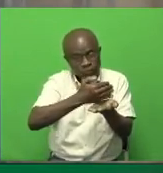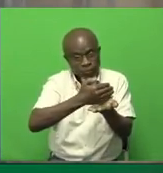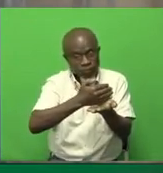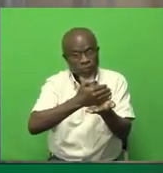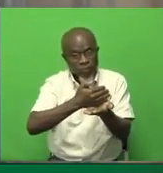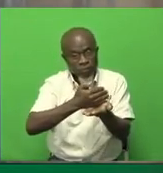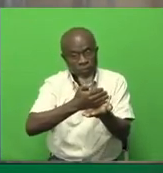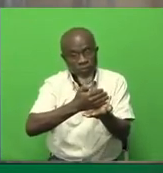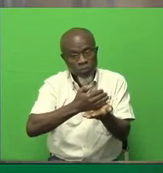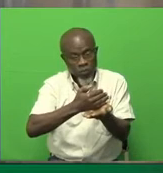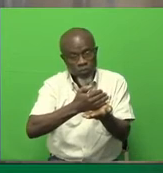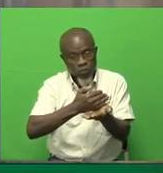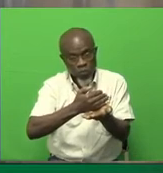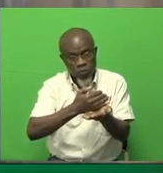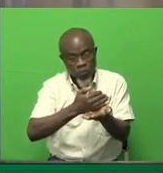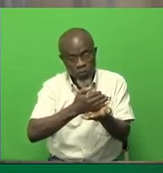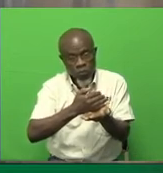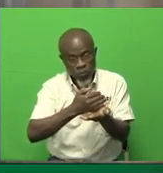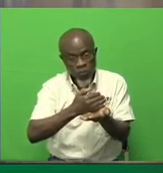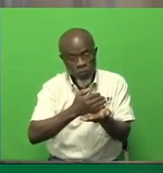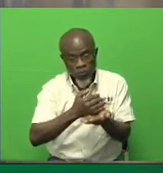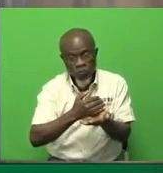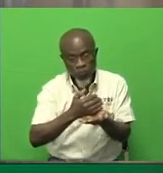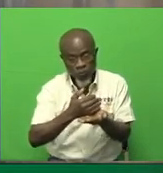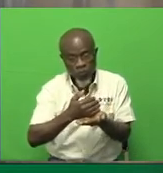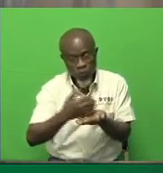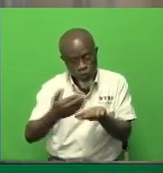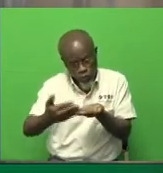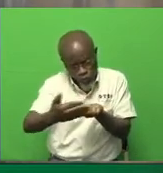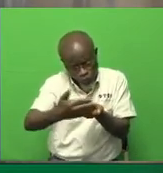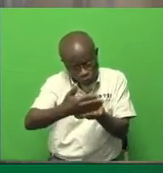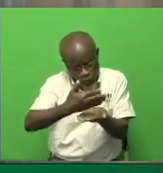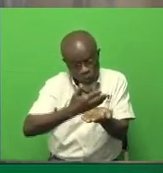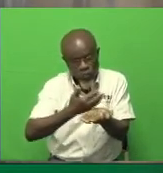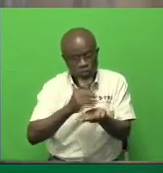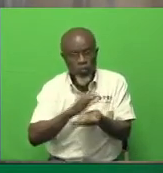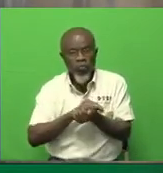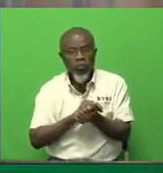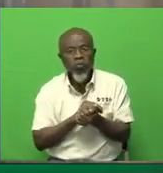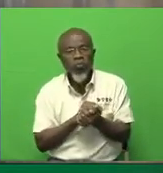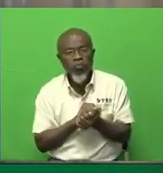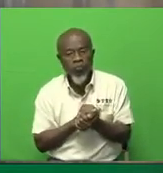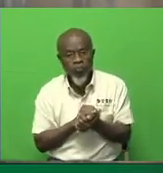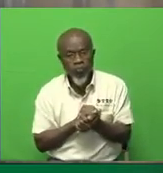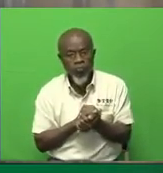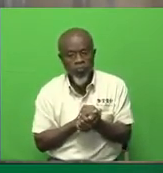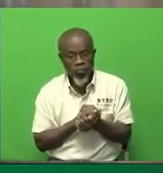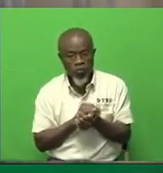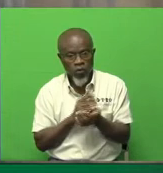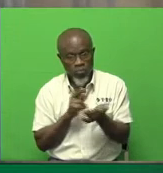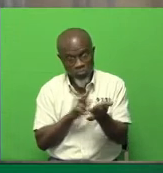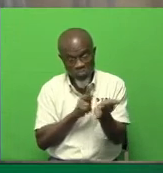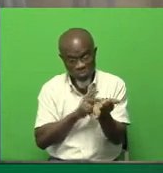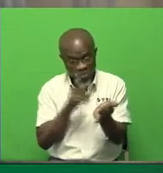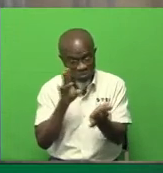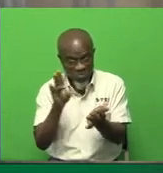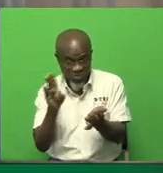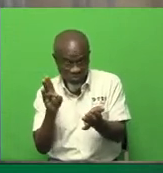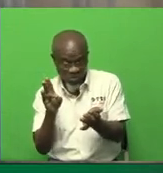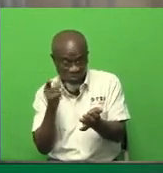40.5 billion dollars in revenue from the revenue estimates at page Roman 7 of the estimates